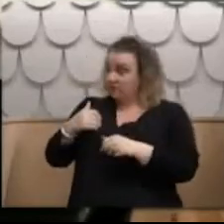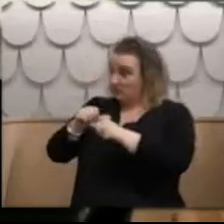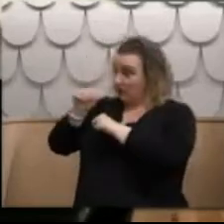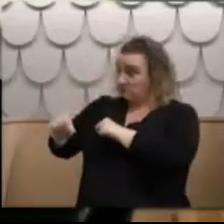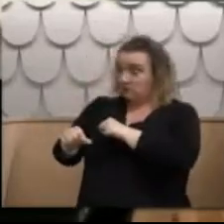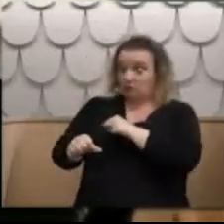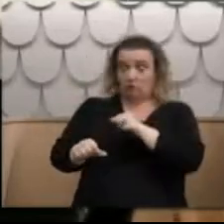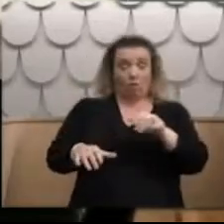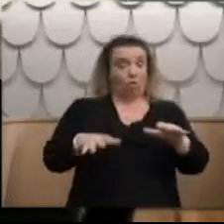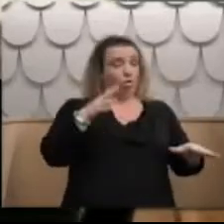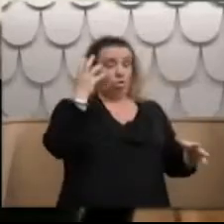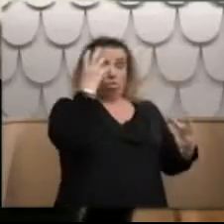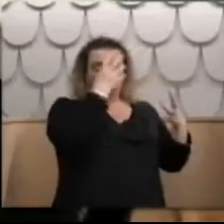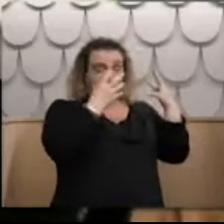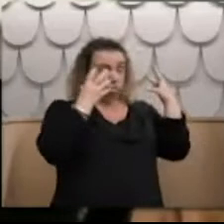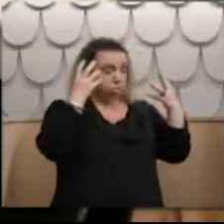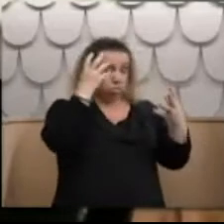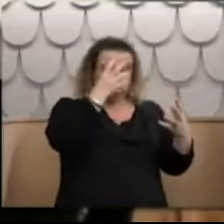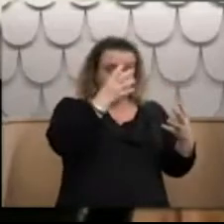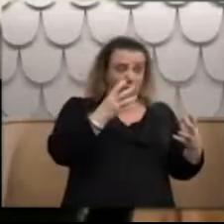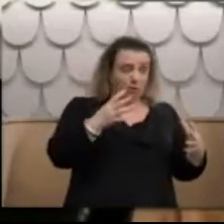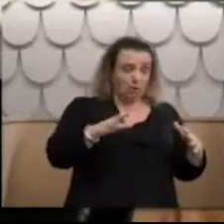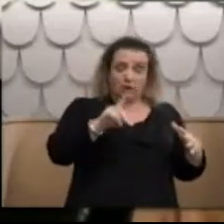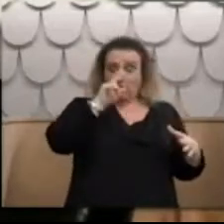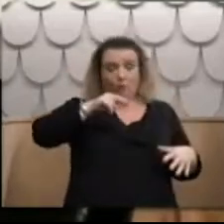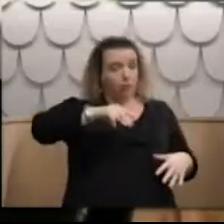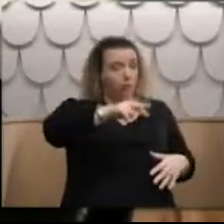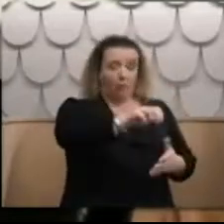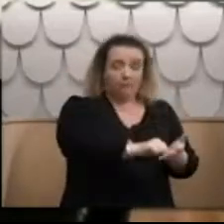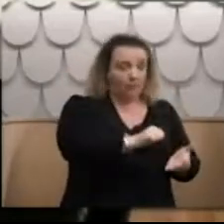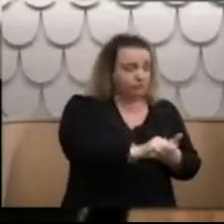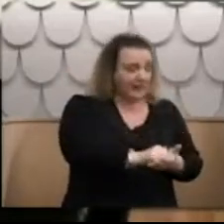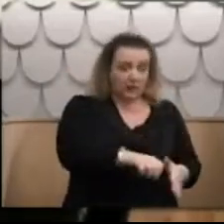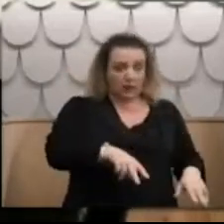Drugged up, lazy, can't walk and couldn't walk.